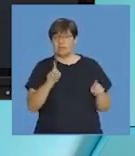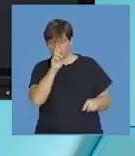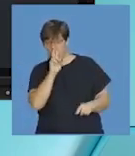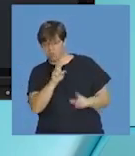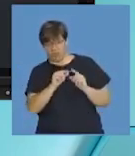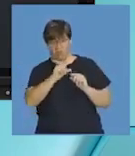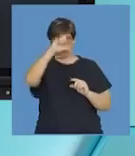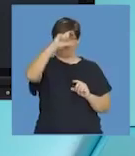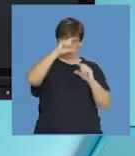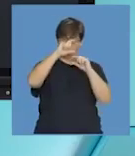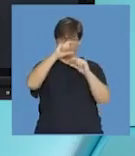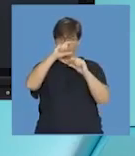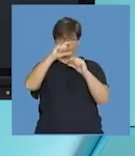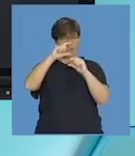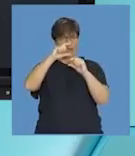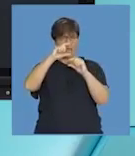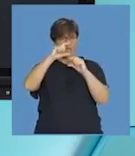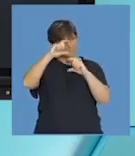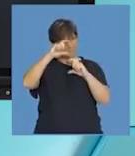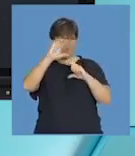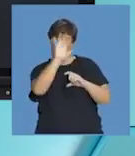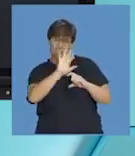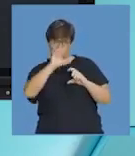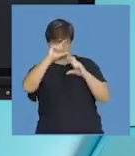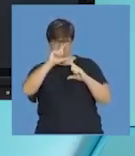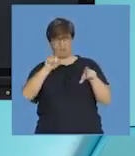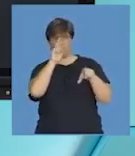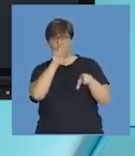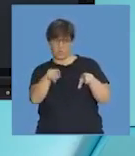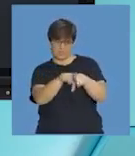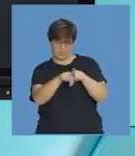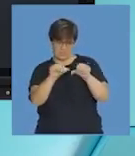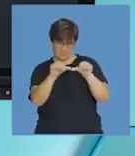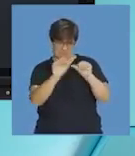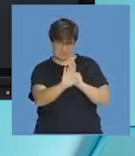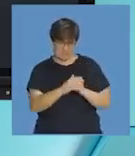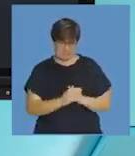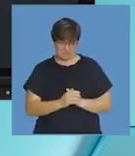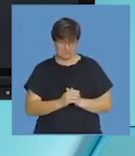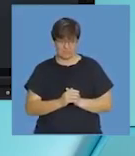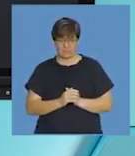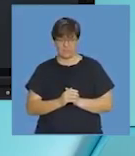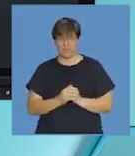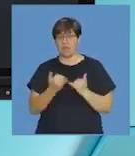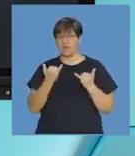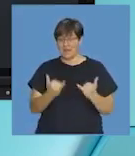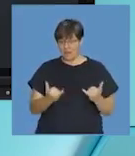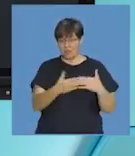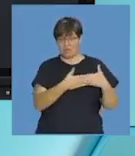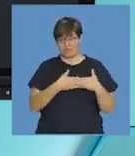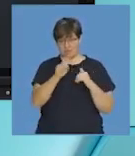obviously doesn't look the same, then there's a problem. So just make sure they look like they're the same size. Now we've got to be